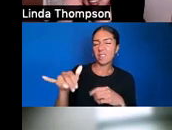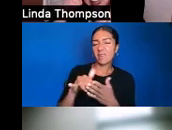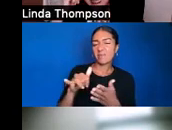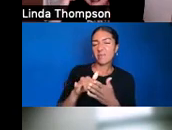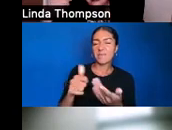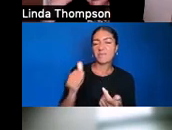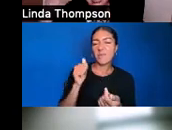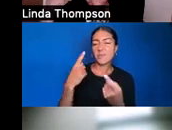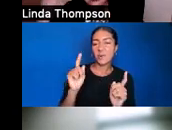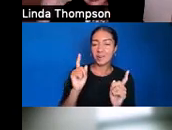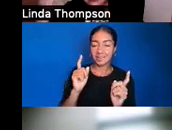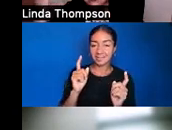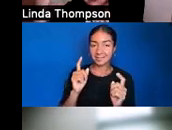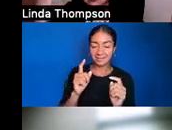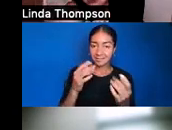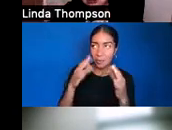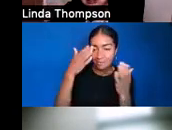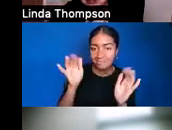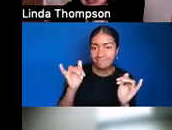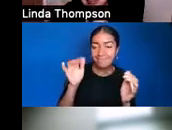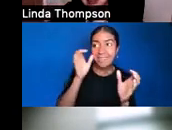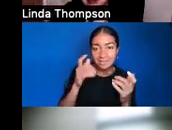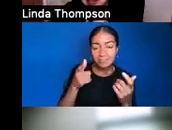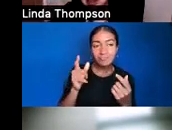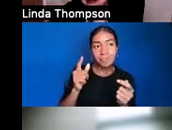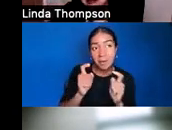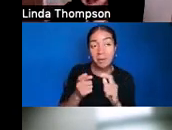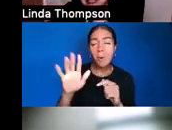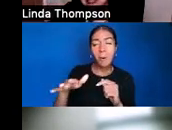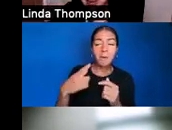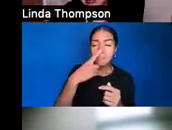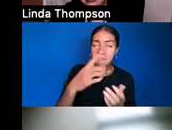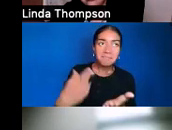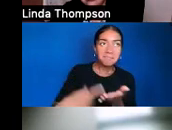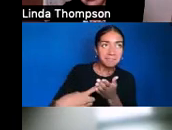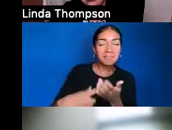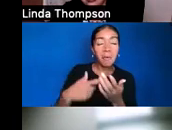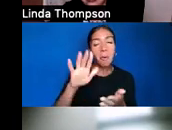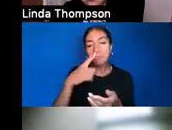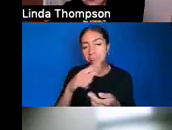So it's just having that, well, let's talk about that. Yeah, let's try it.